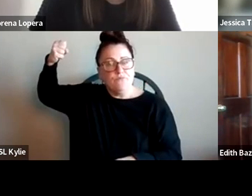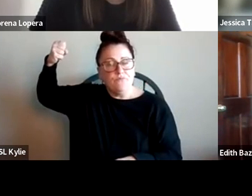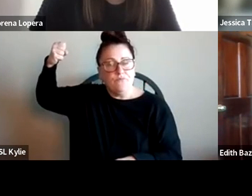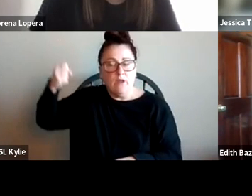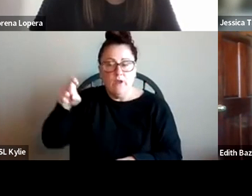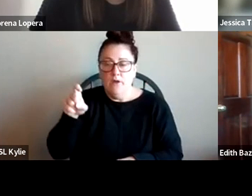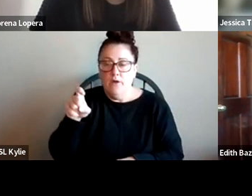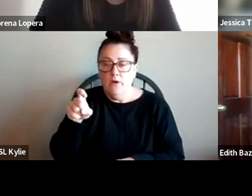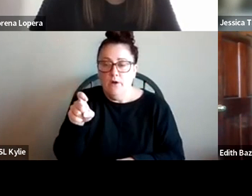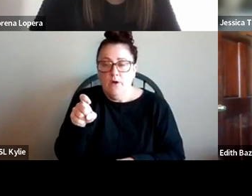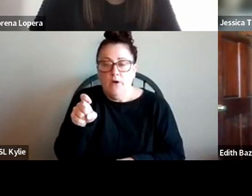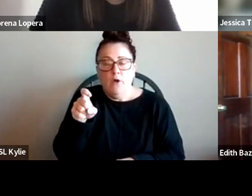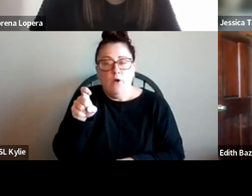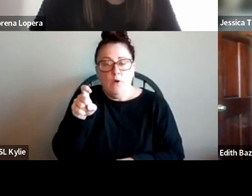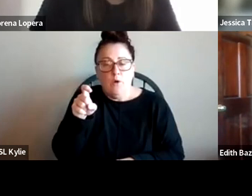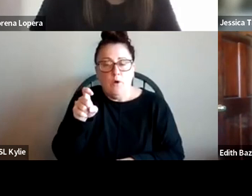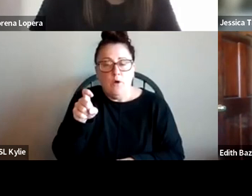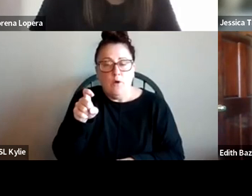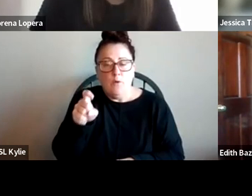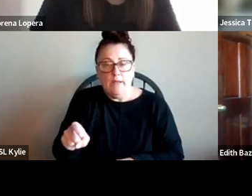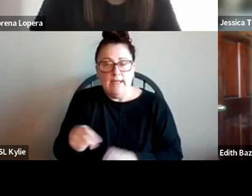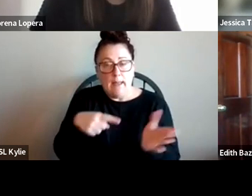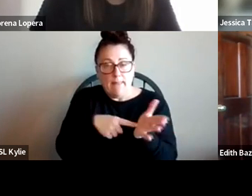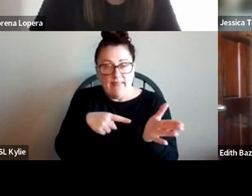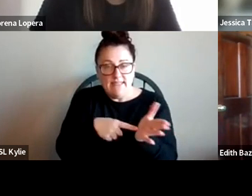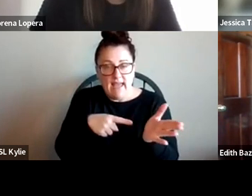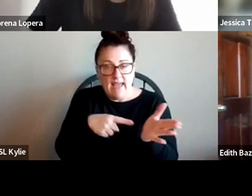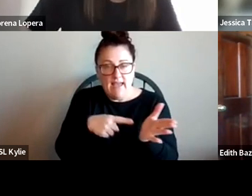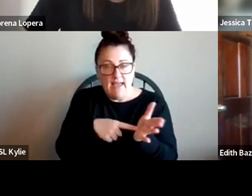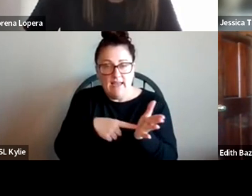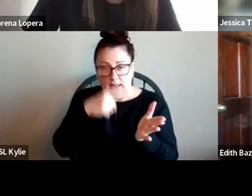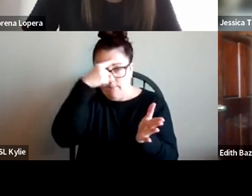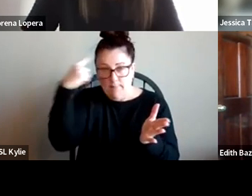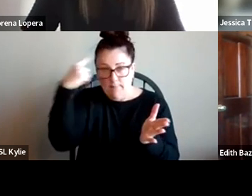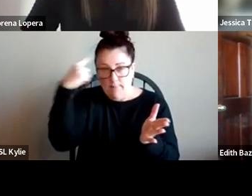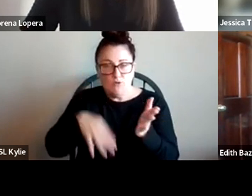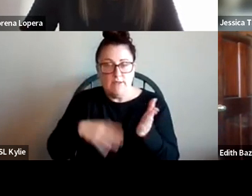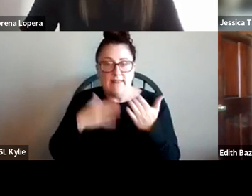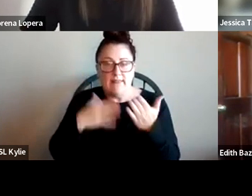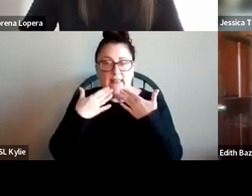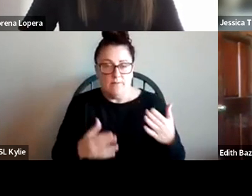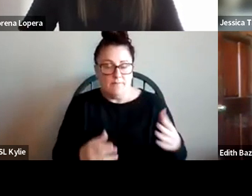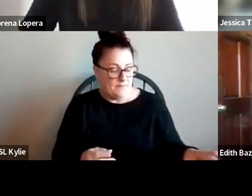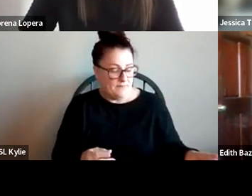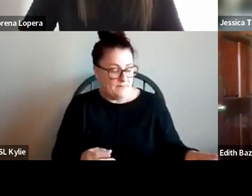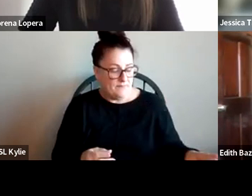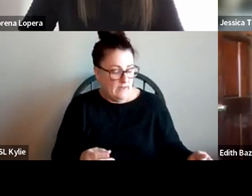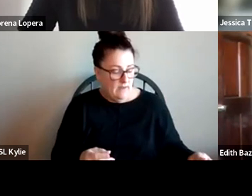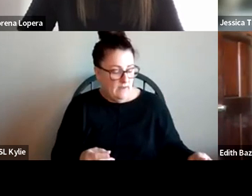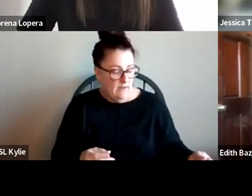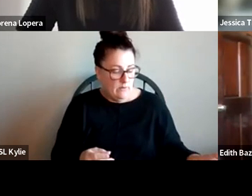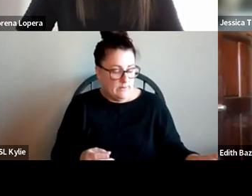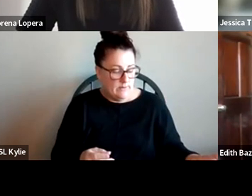need to pay that education debt owed to our Black students. Thank you. Thank you so much, Ms. Basile.